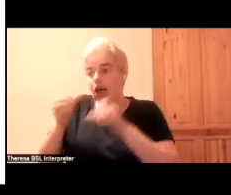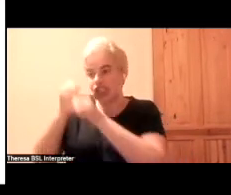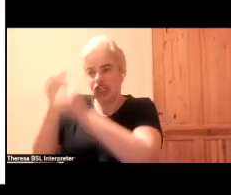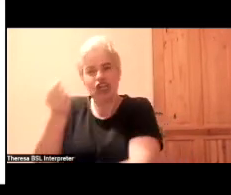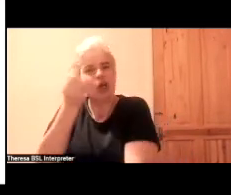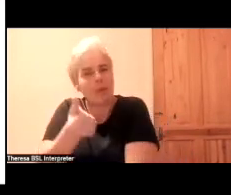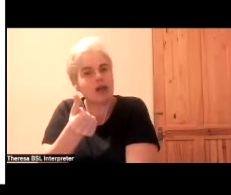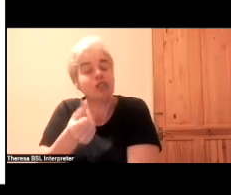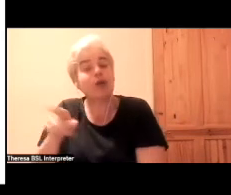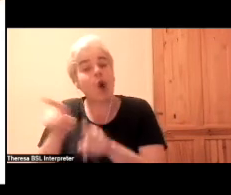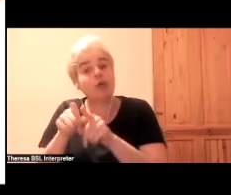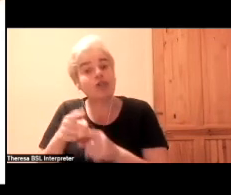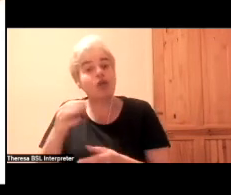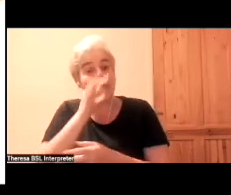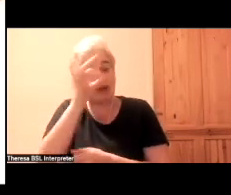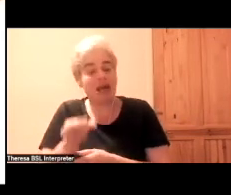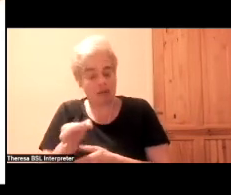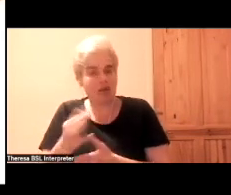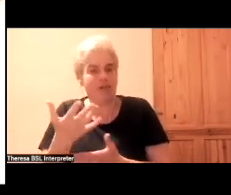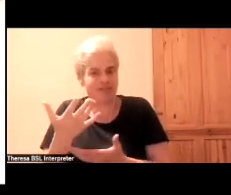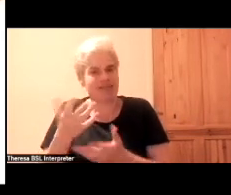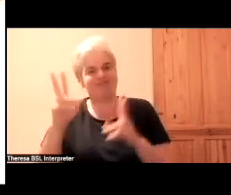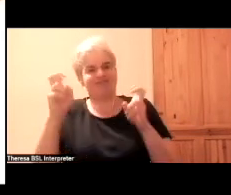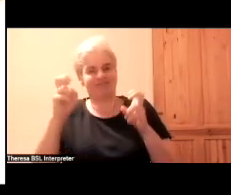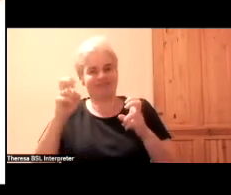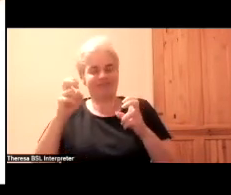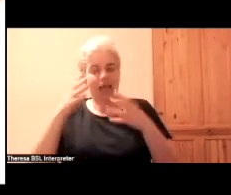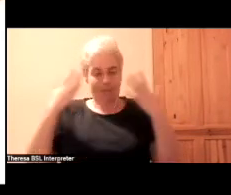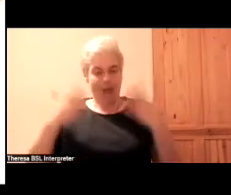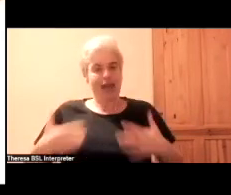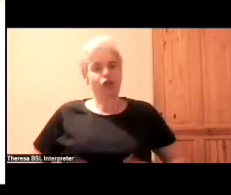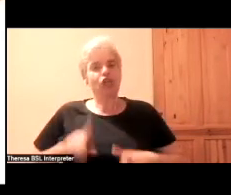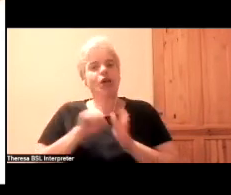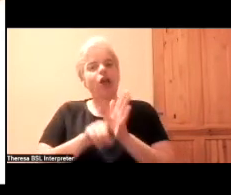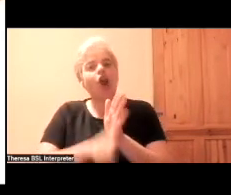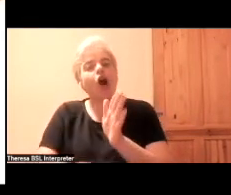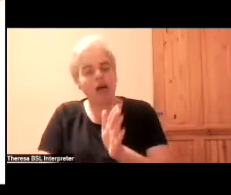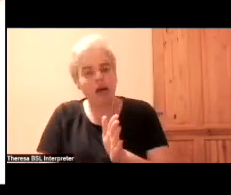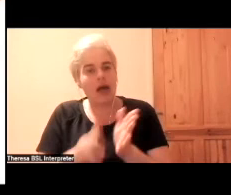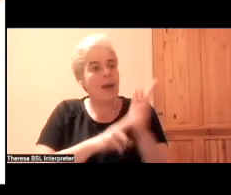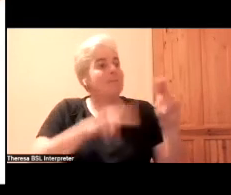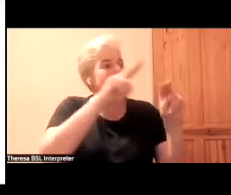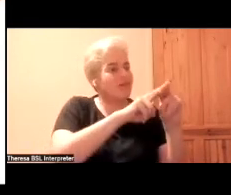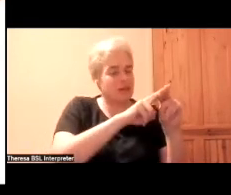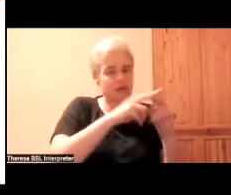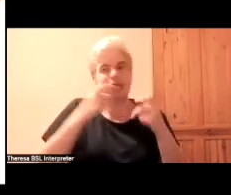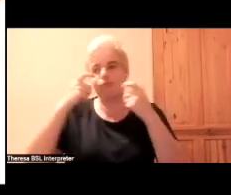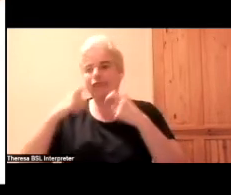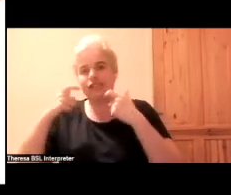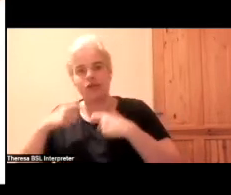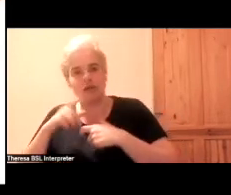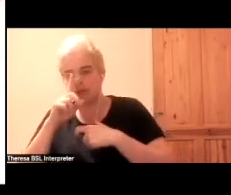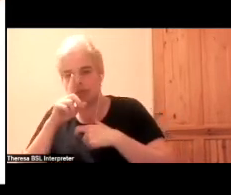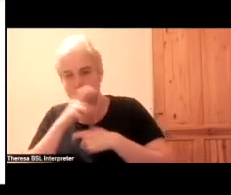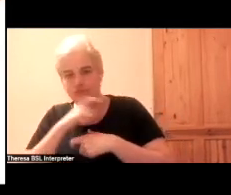obvious question of the biological clock and the fear that somehow parenthood and priesthood are not compatible,